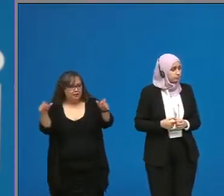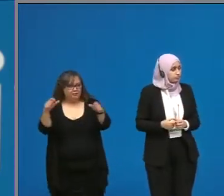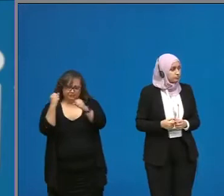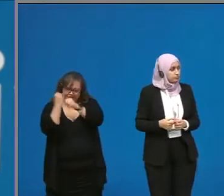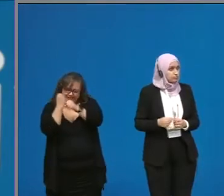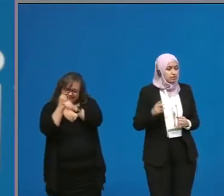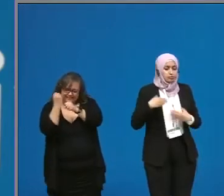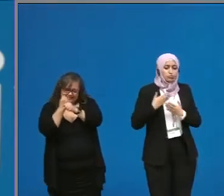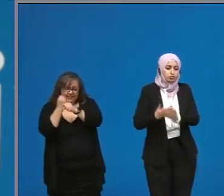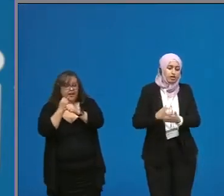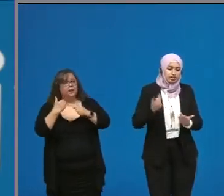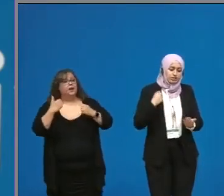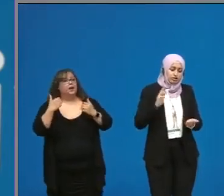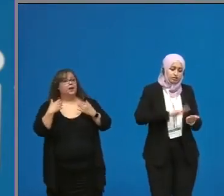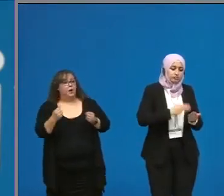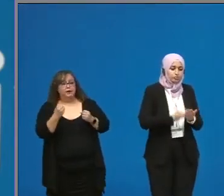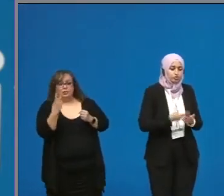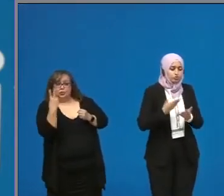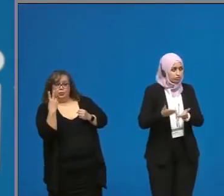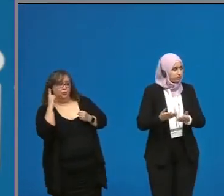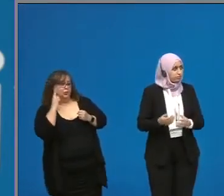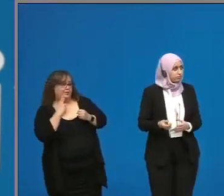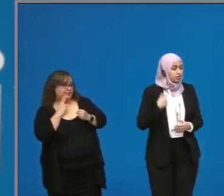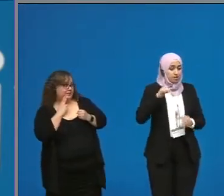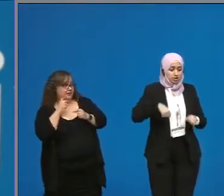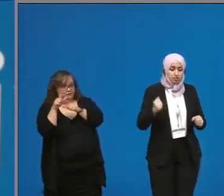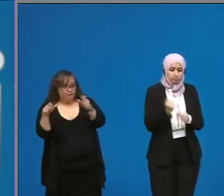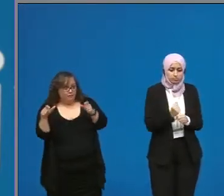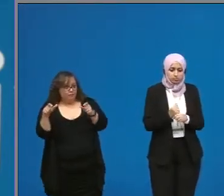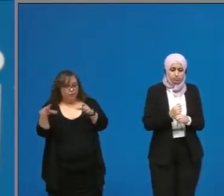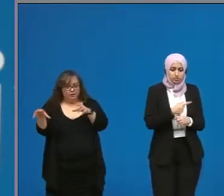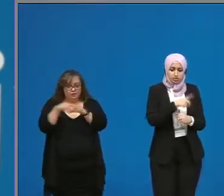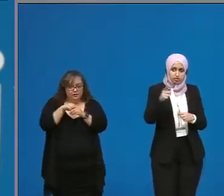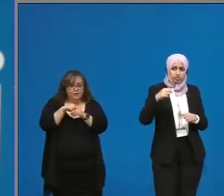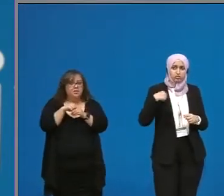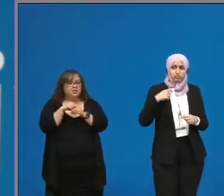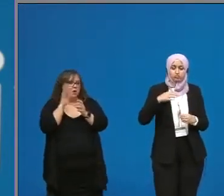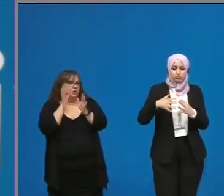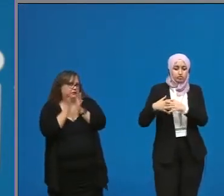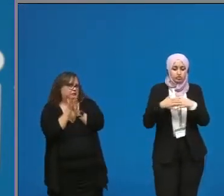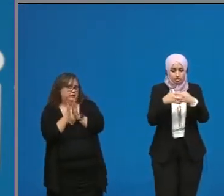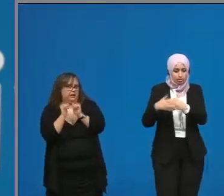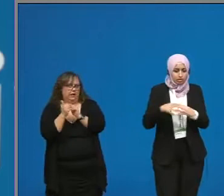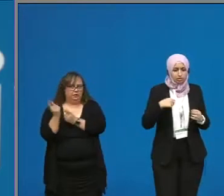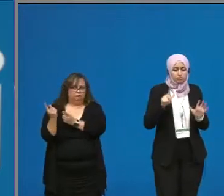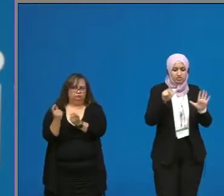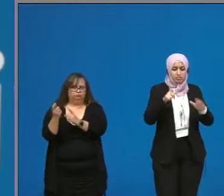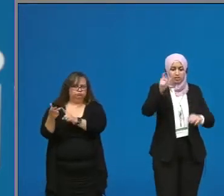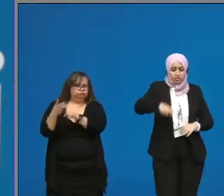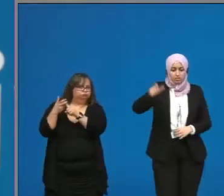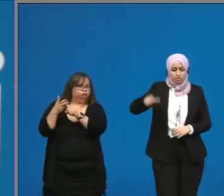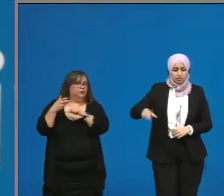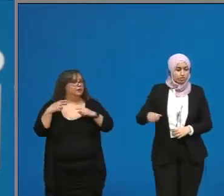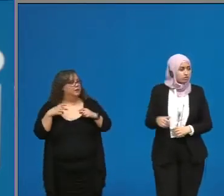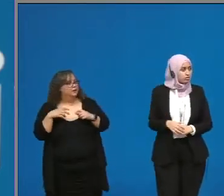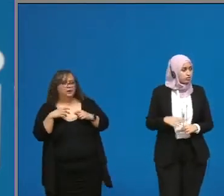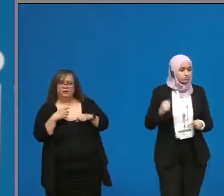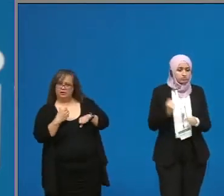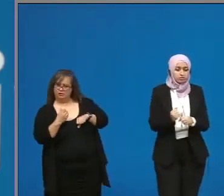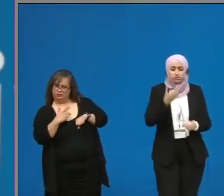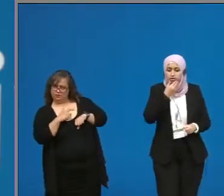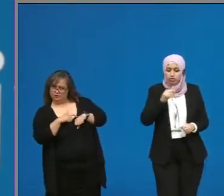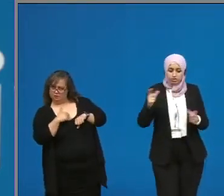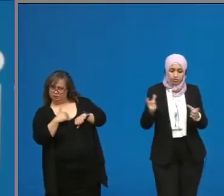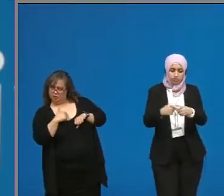We have 2 deaf people on the team, and I'll tell you how we came to include the deaf people in this process. How much time do I have? Can